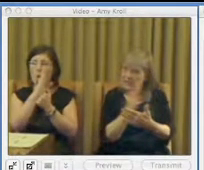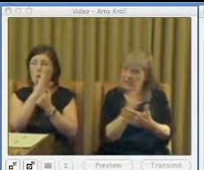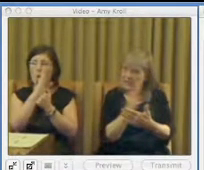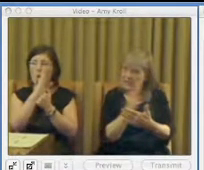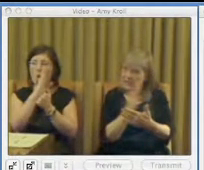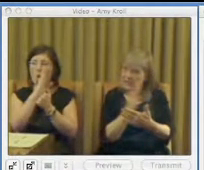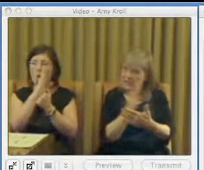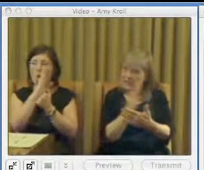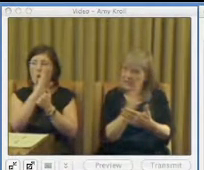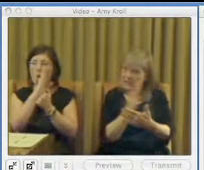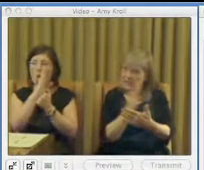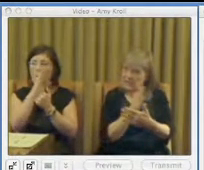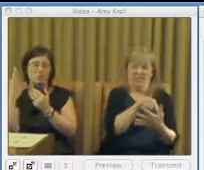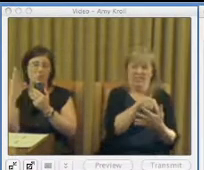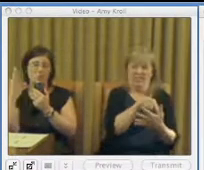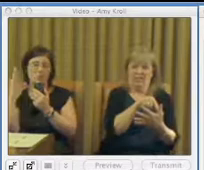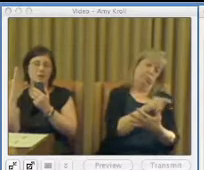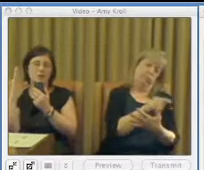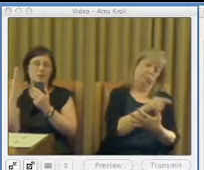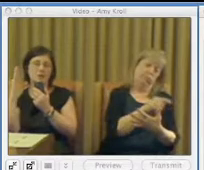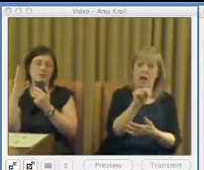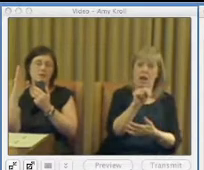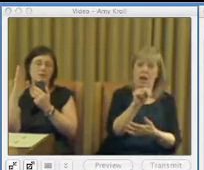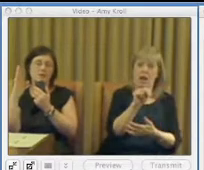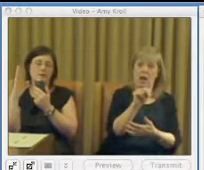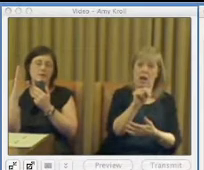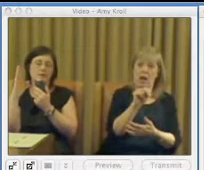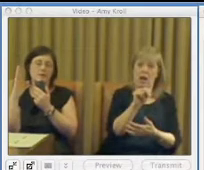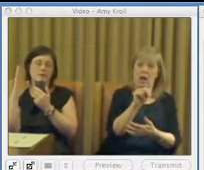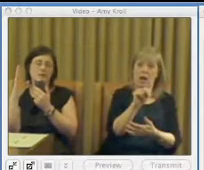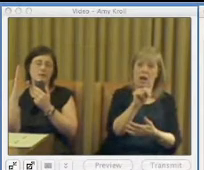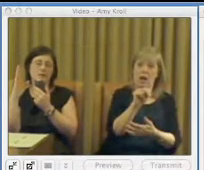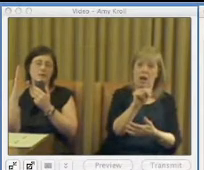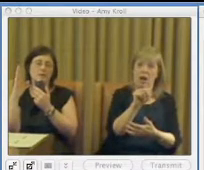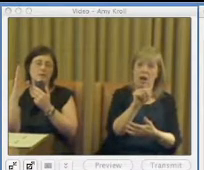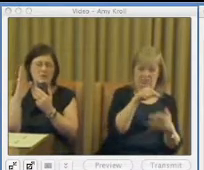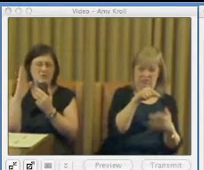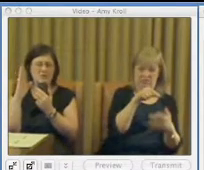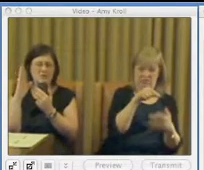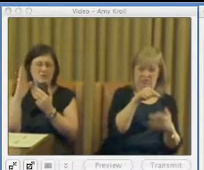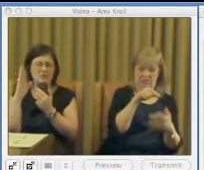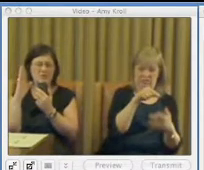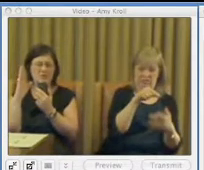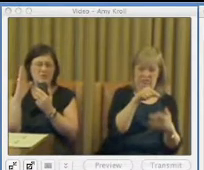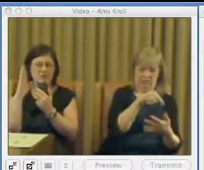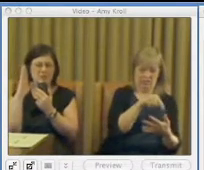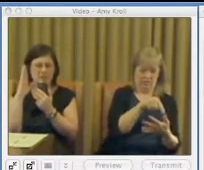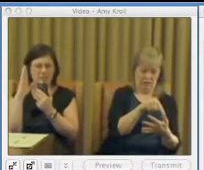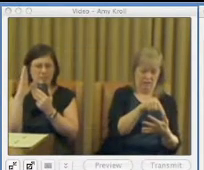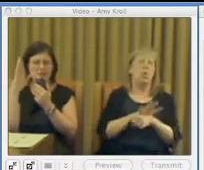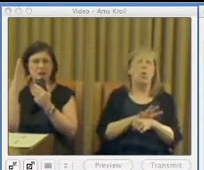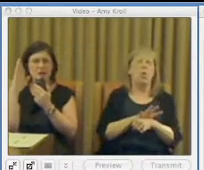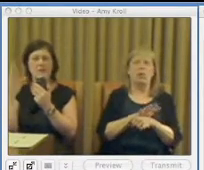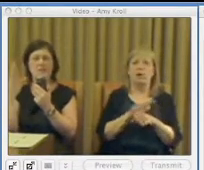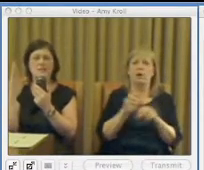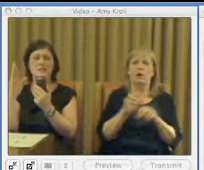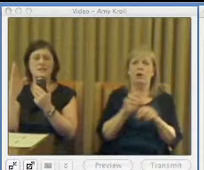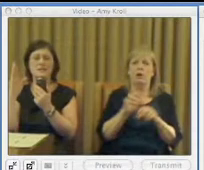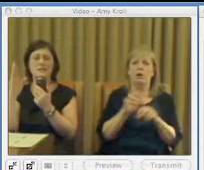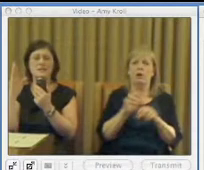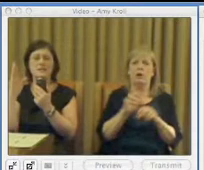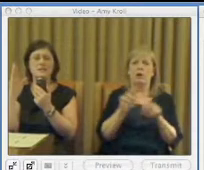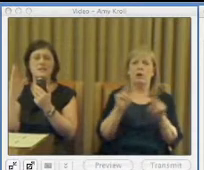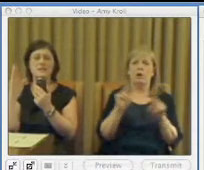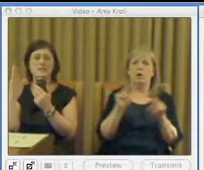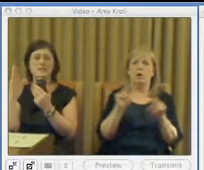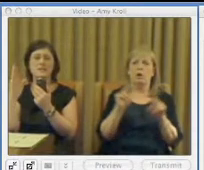end of the spectrum, you have the conduit metaphor. So the interpreter is completely impartial. And